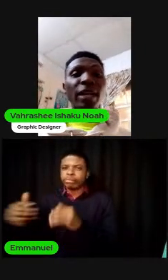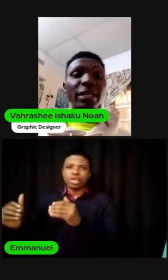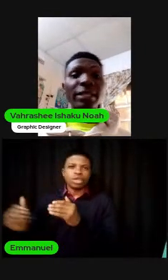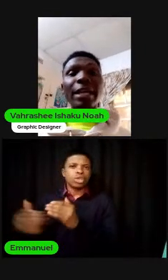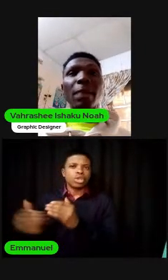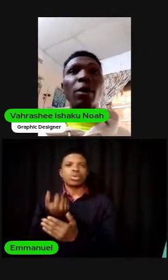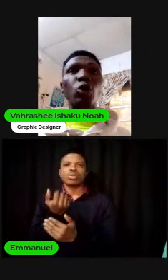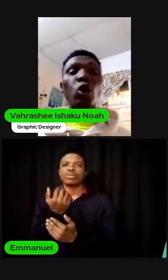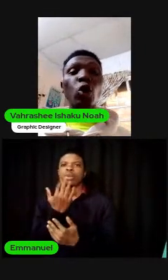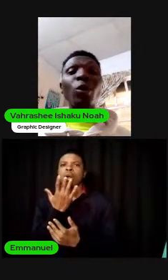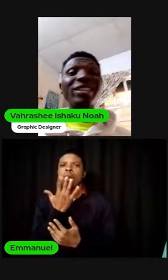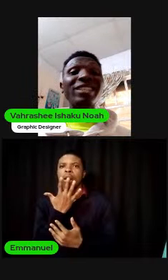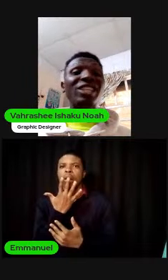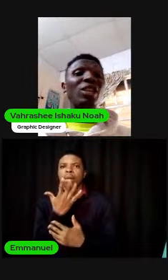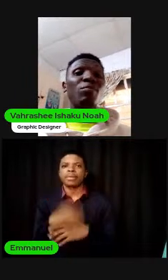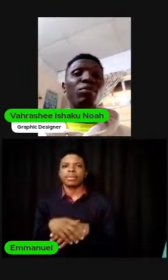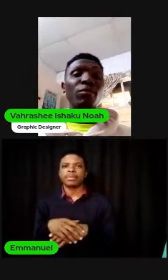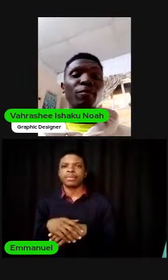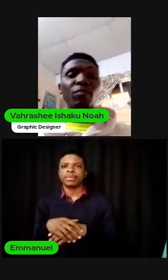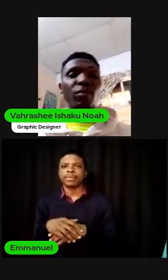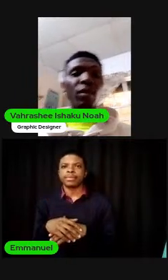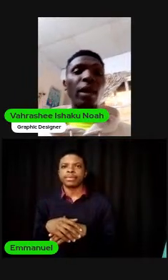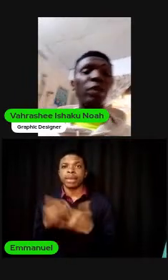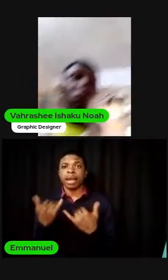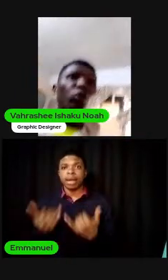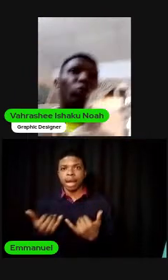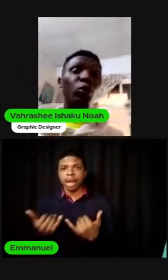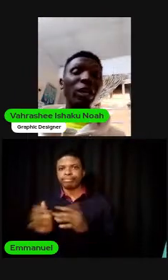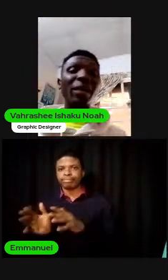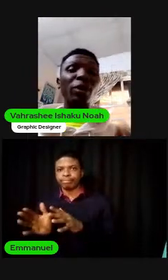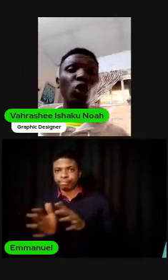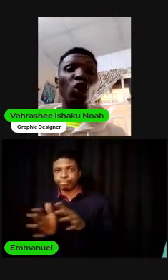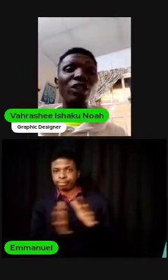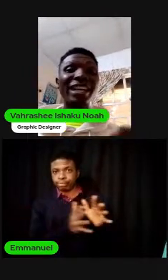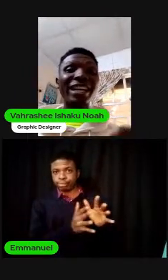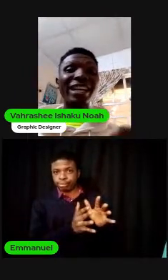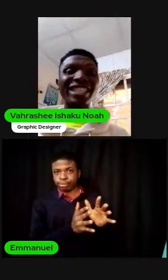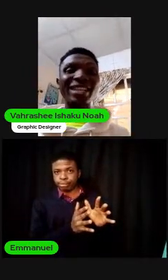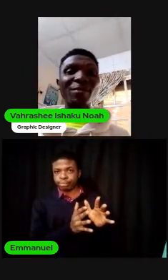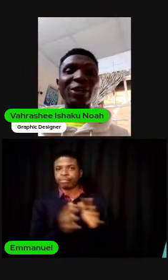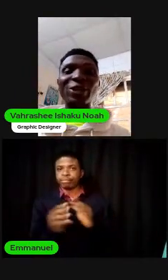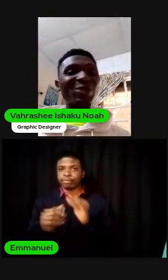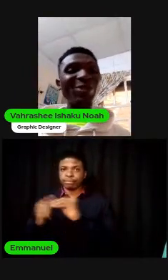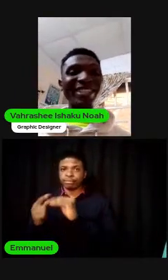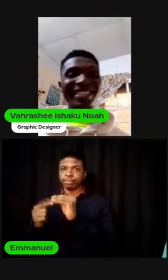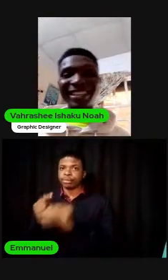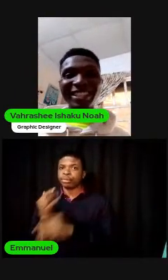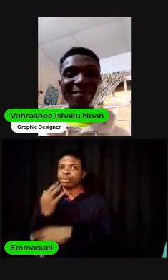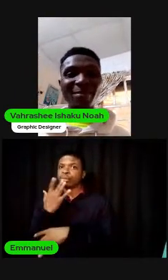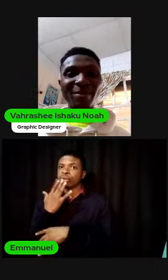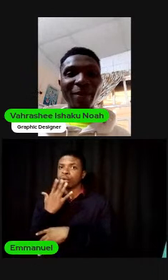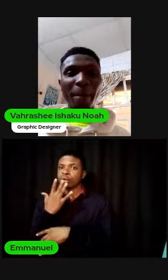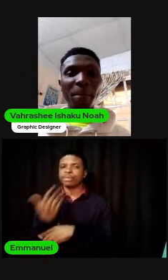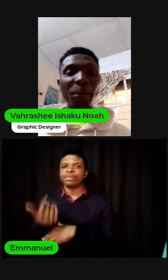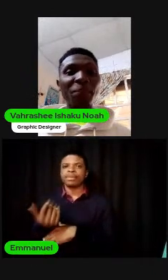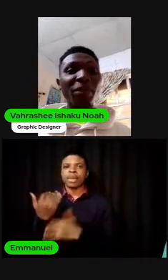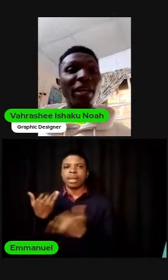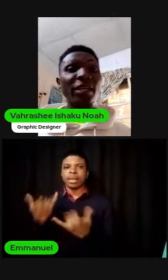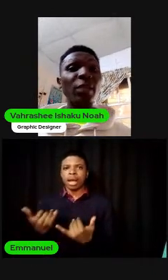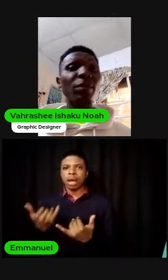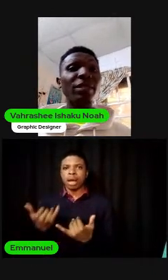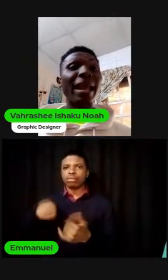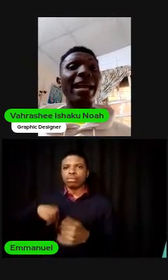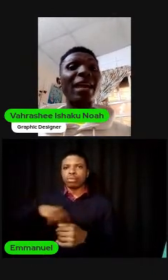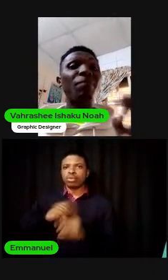Now, that is that about color. What is a shape? I told you we're talking about colors and shape. So, what is a shape?